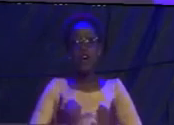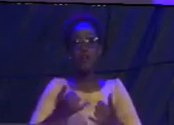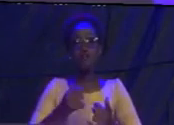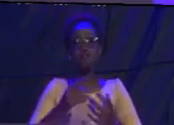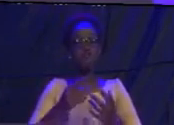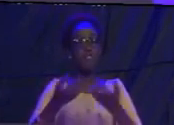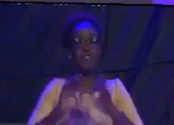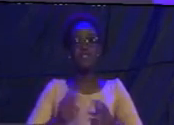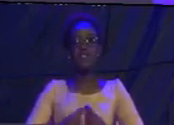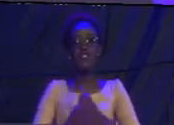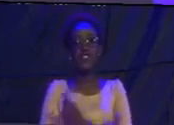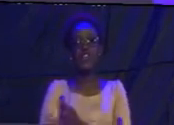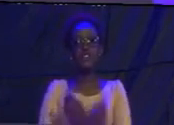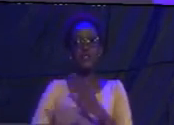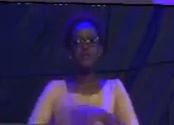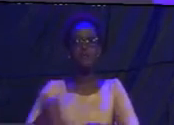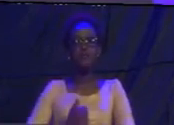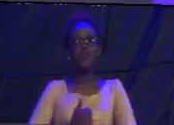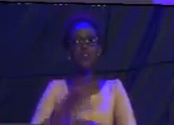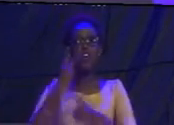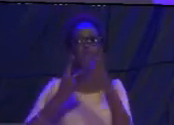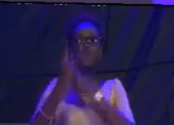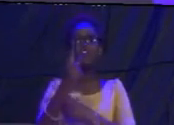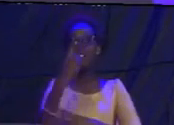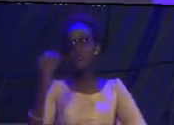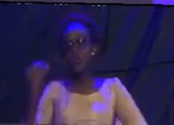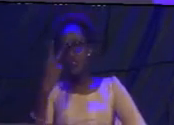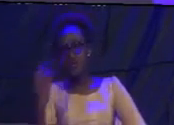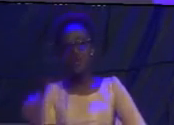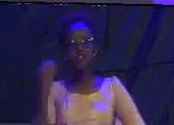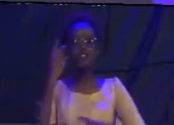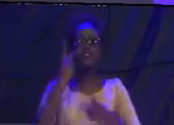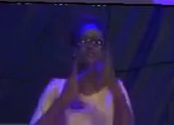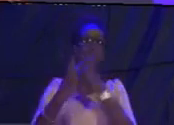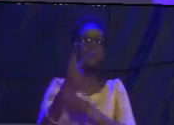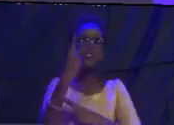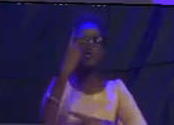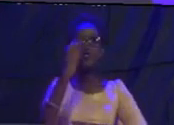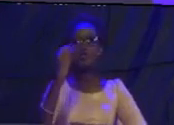bibiri bashyize ibyo bitaye ngo ni vision 2020 vision